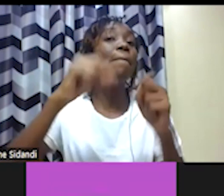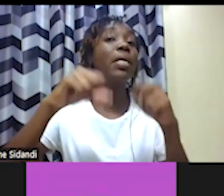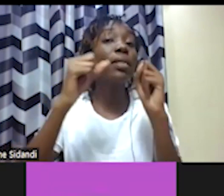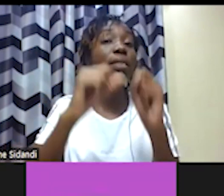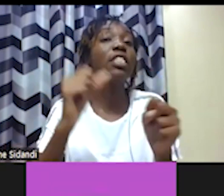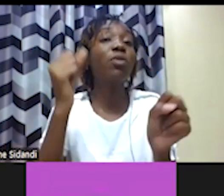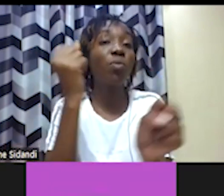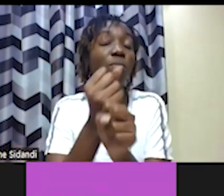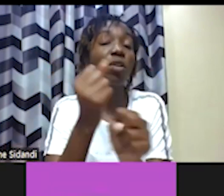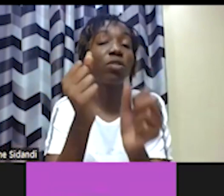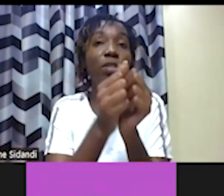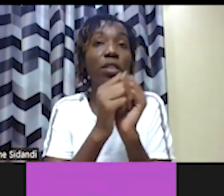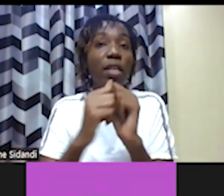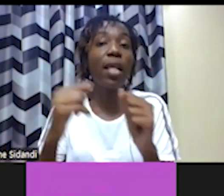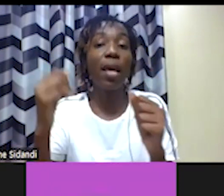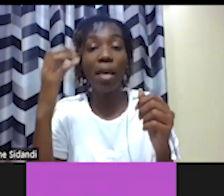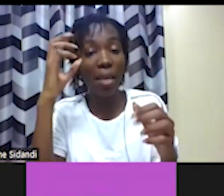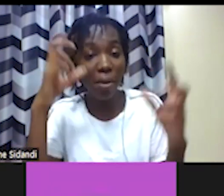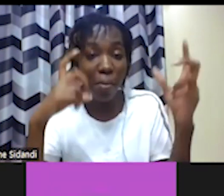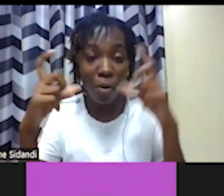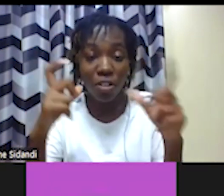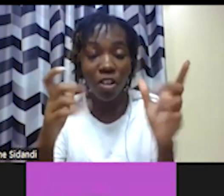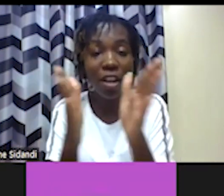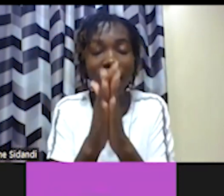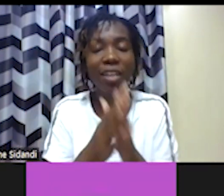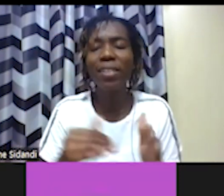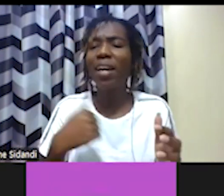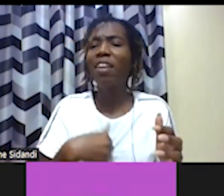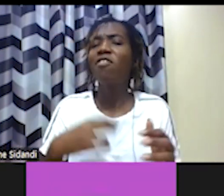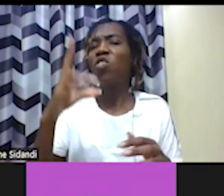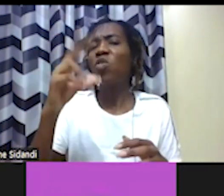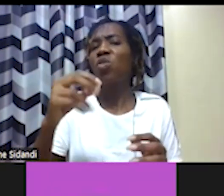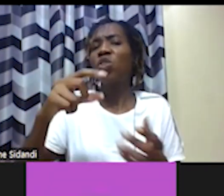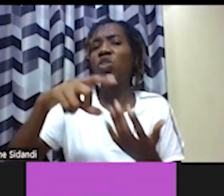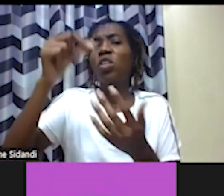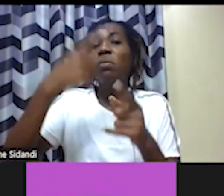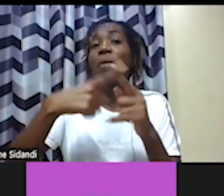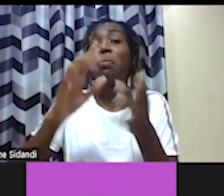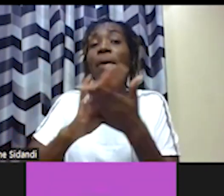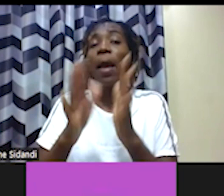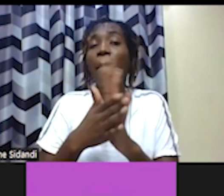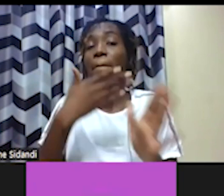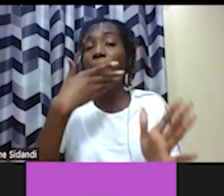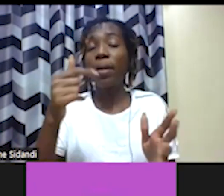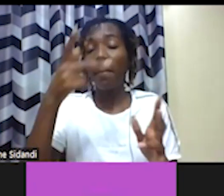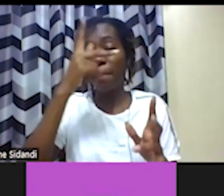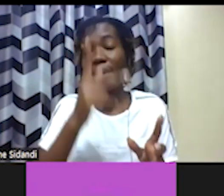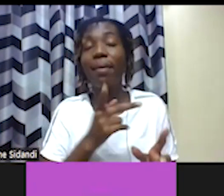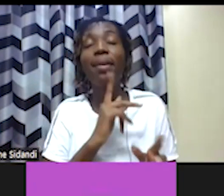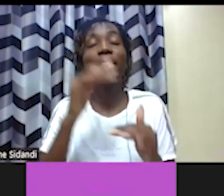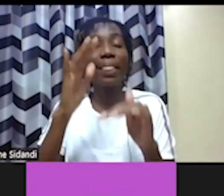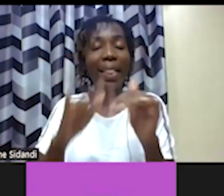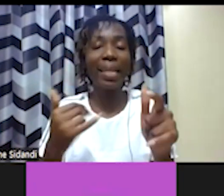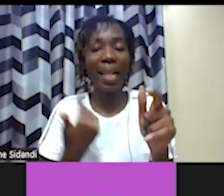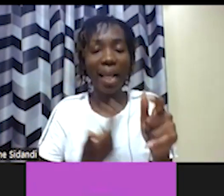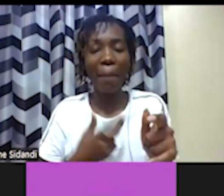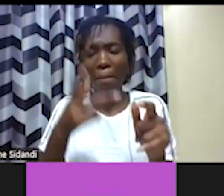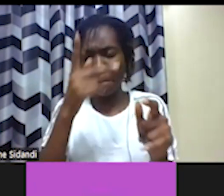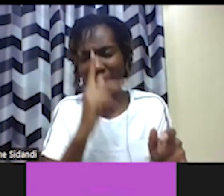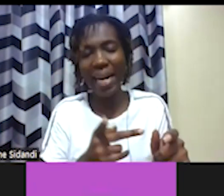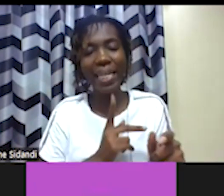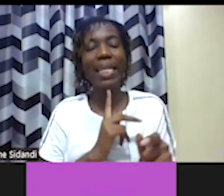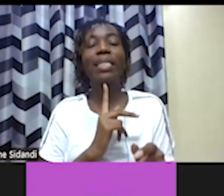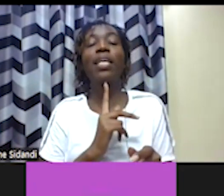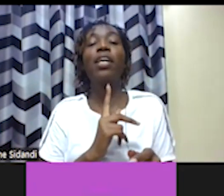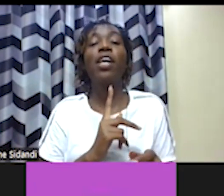own emotions, because we have no choice but to become better parents than we were parented. So it is for us to